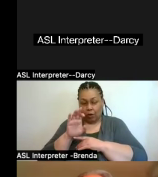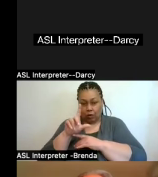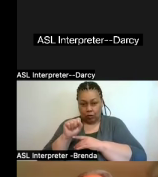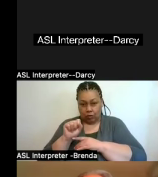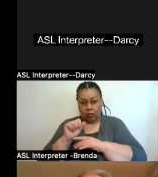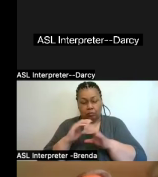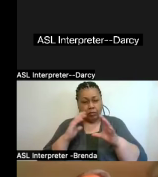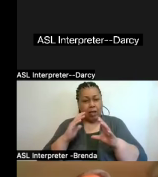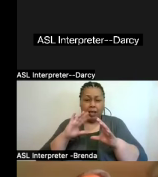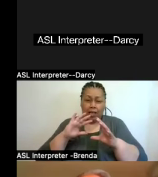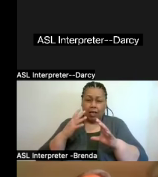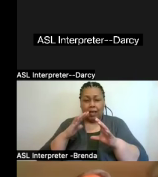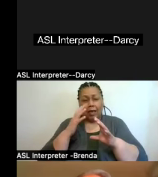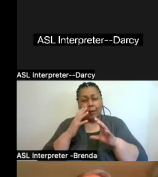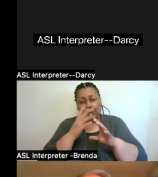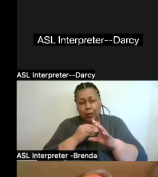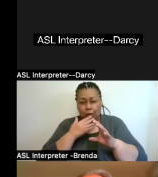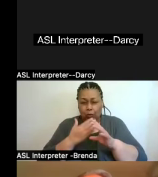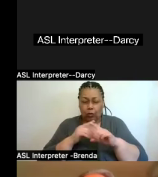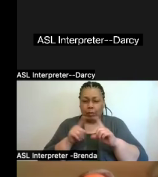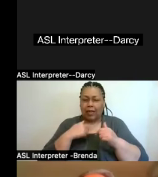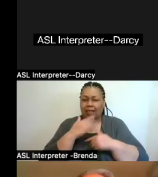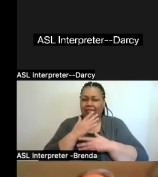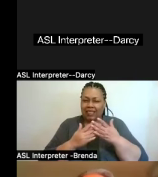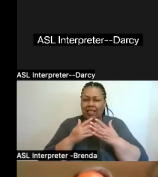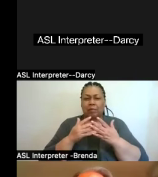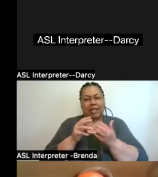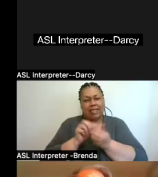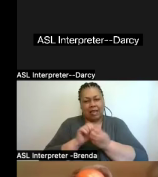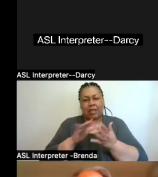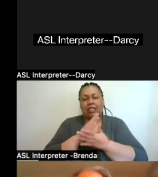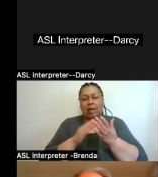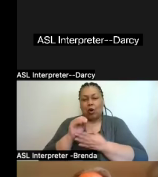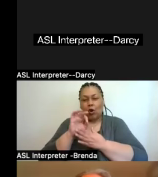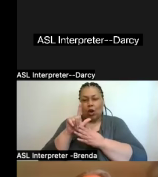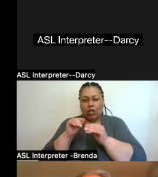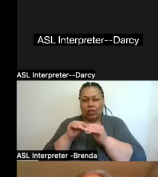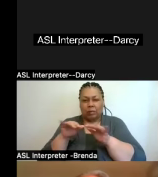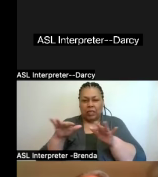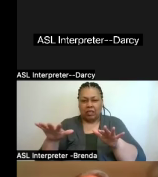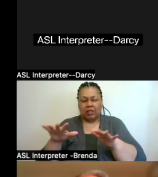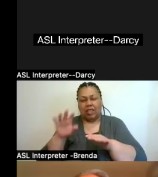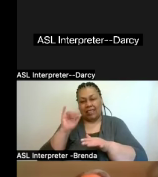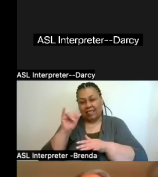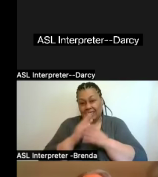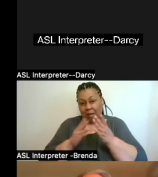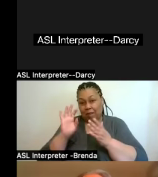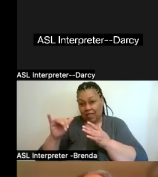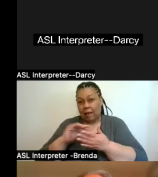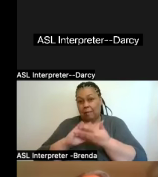well. However, there were some damages some oil spills, and some of those actually resulted in fire.